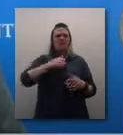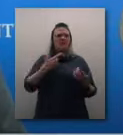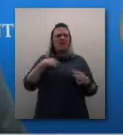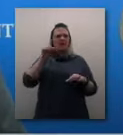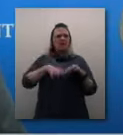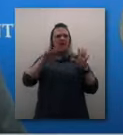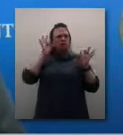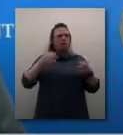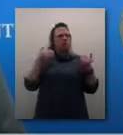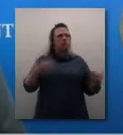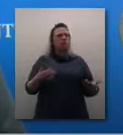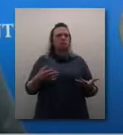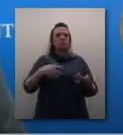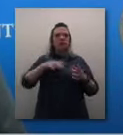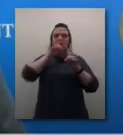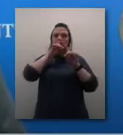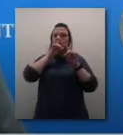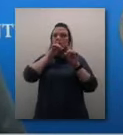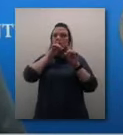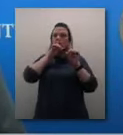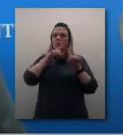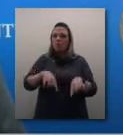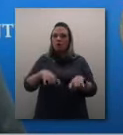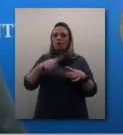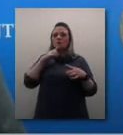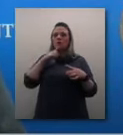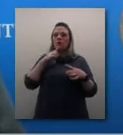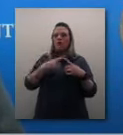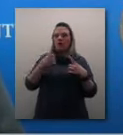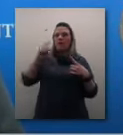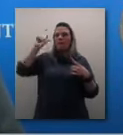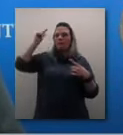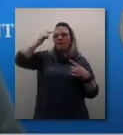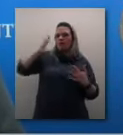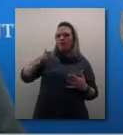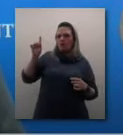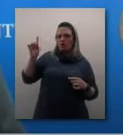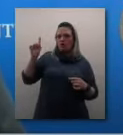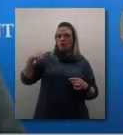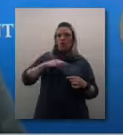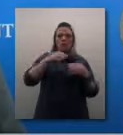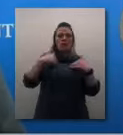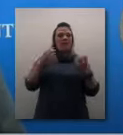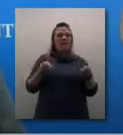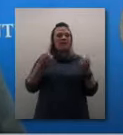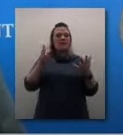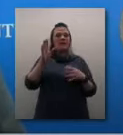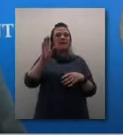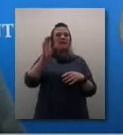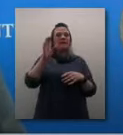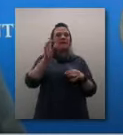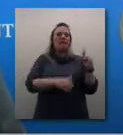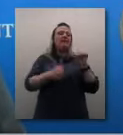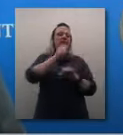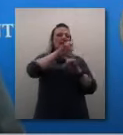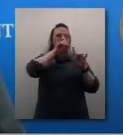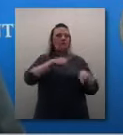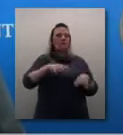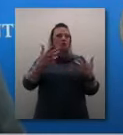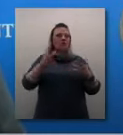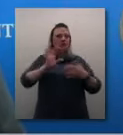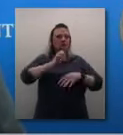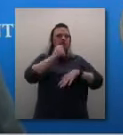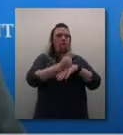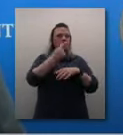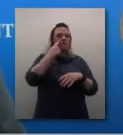that are in place are primarily gubernatorial orders. We have a number of executive orders in place that are county-based, all of them